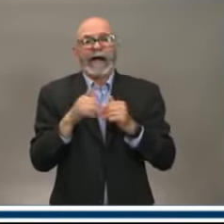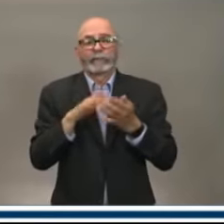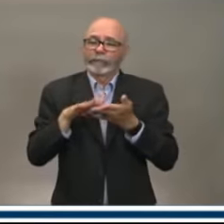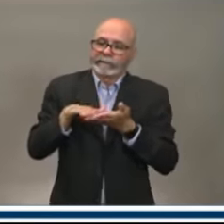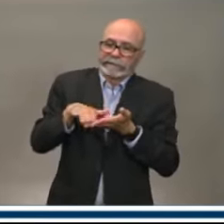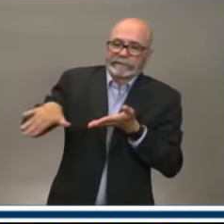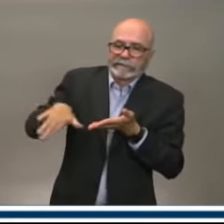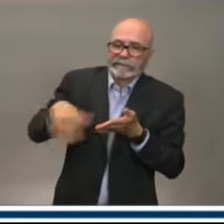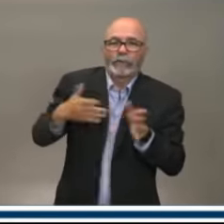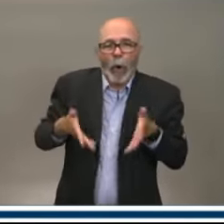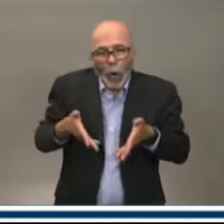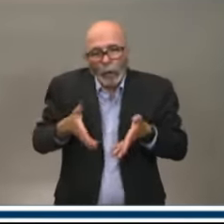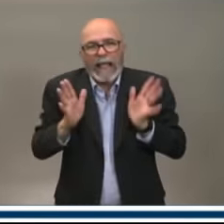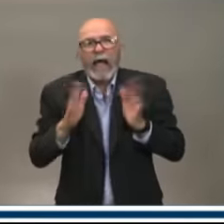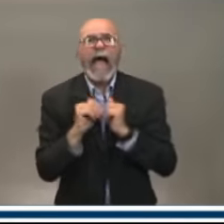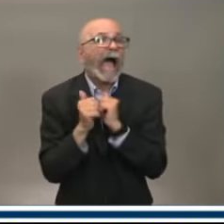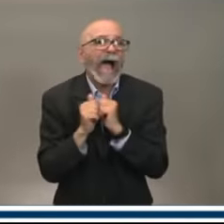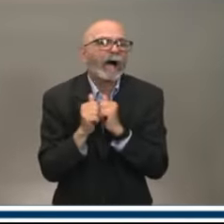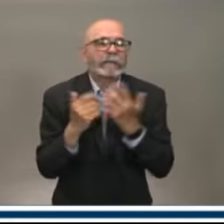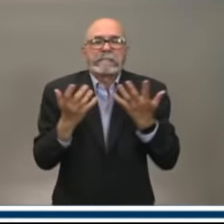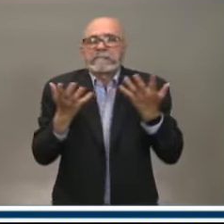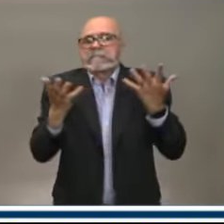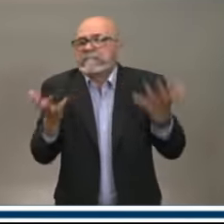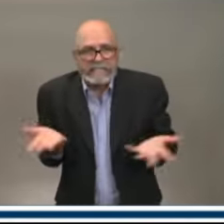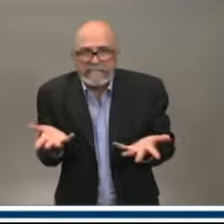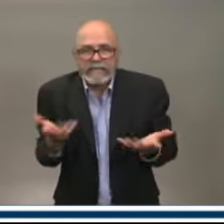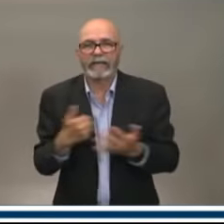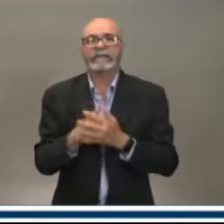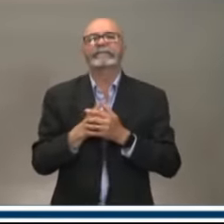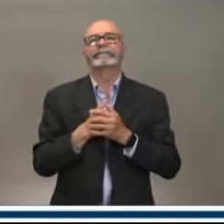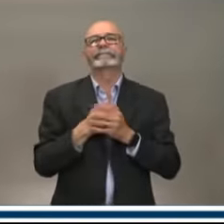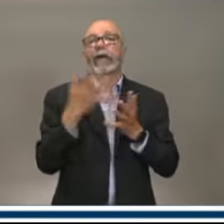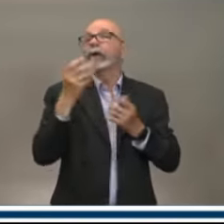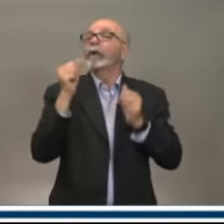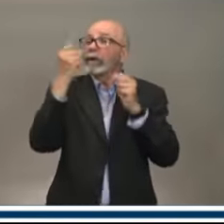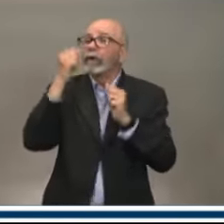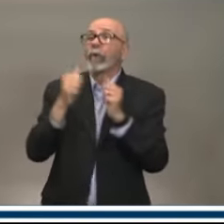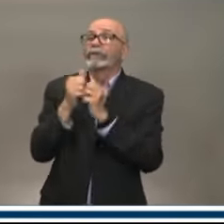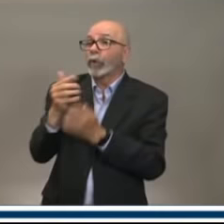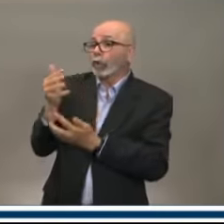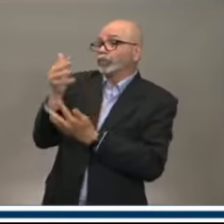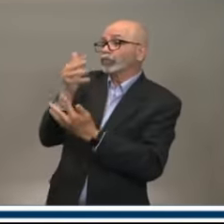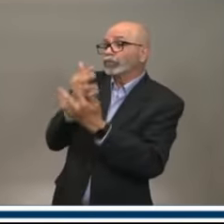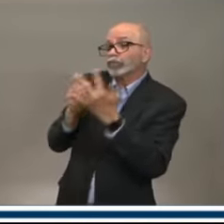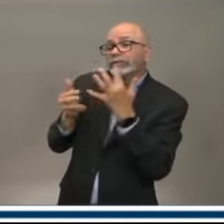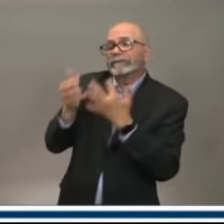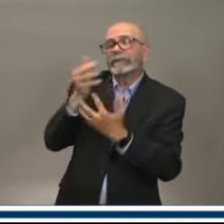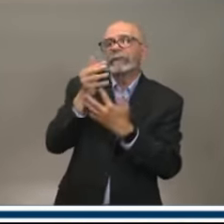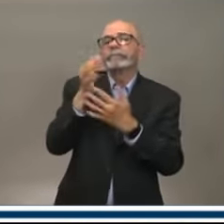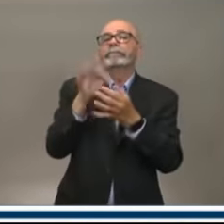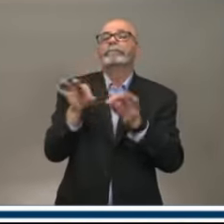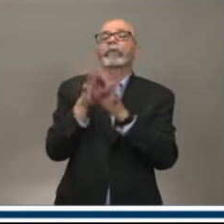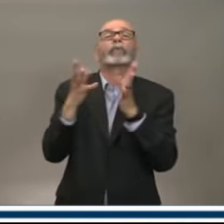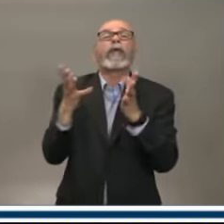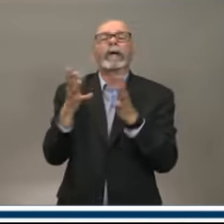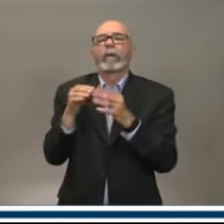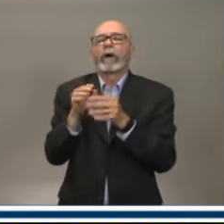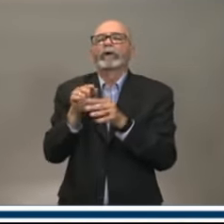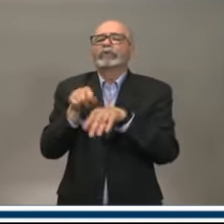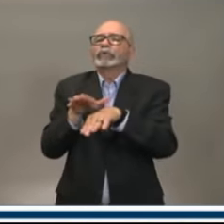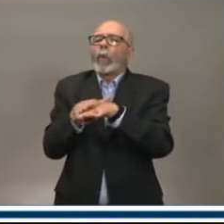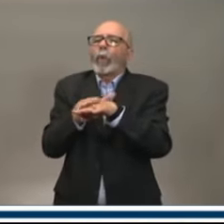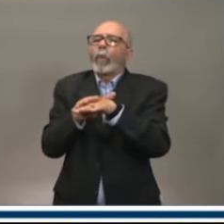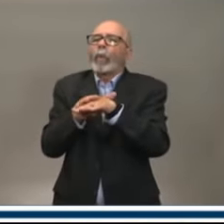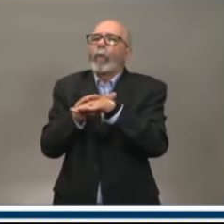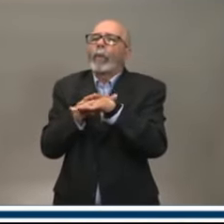how do we start to allow social gatherings with a slowly increasing number of people that are